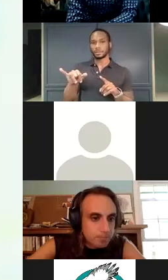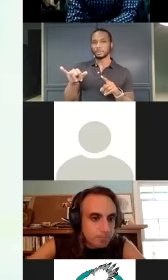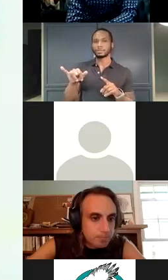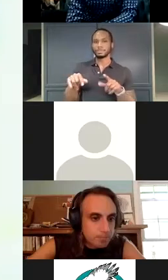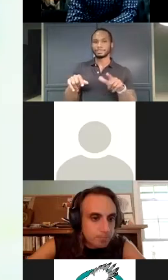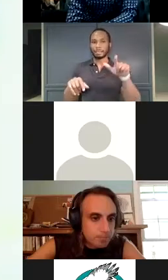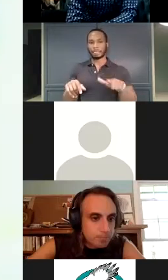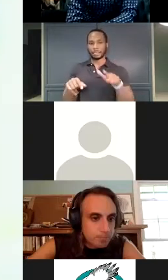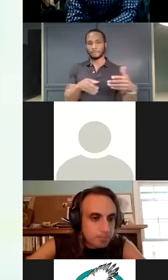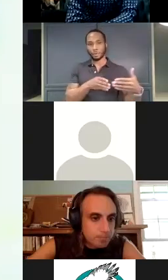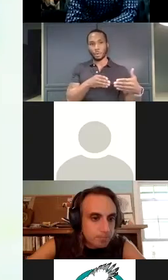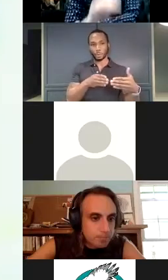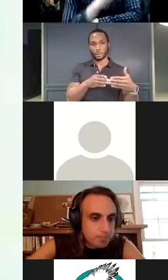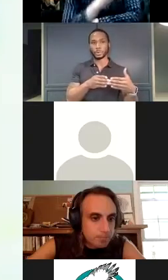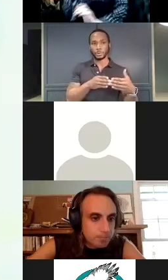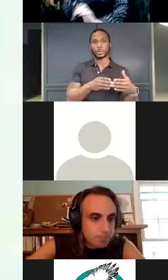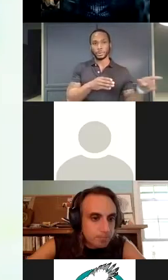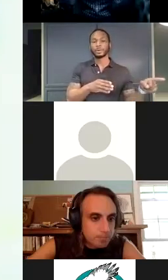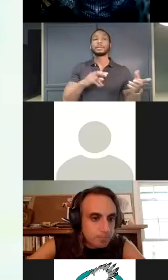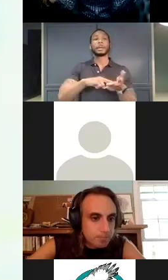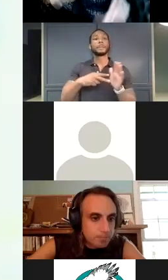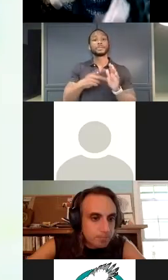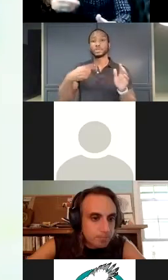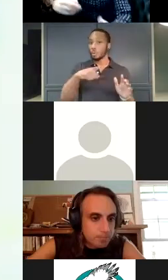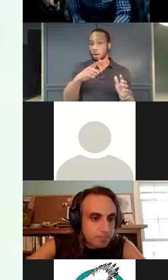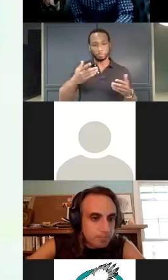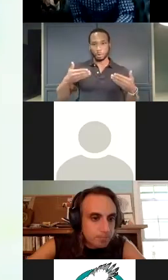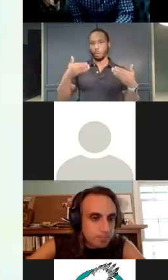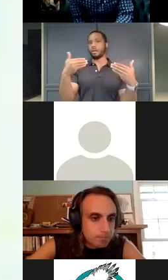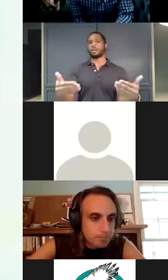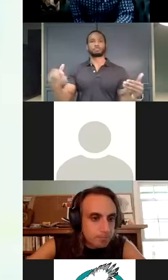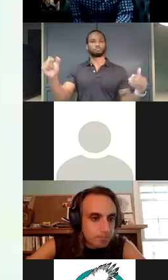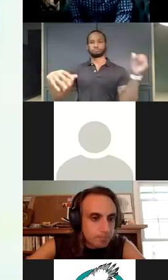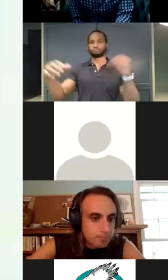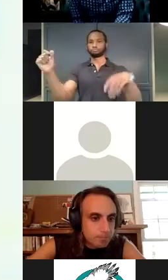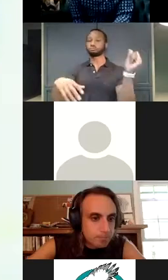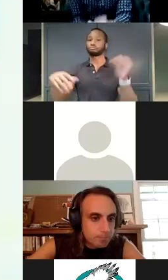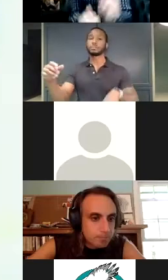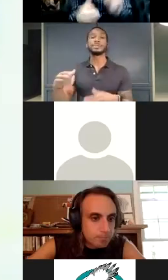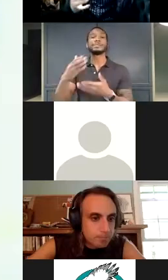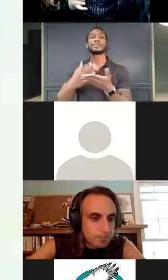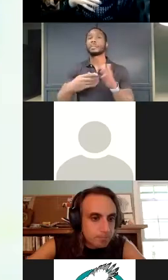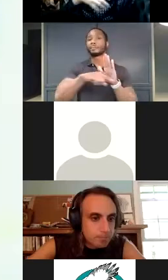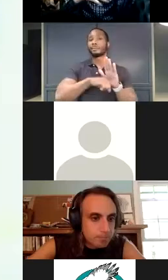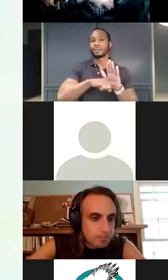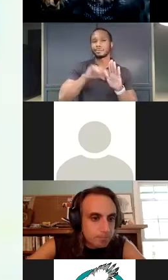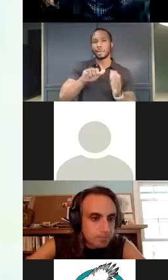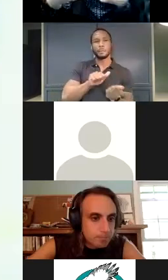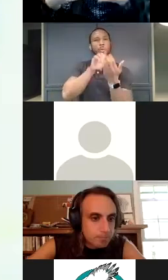corner means y'all are welcome to sound off. What are some of the downsides of this approach